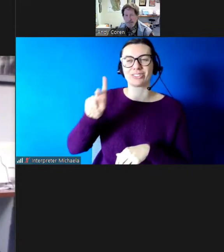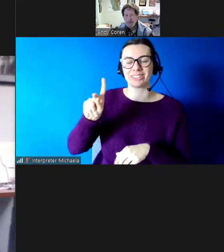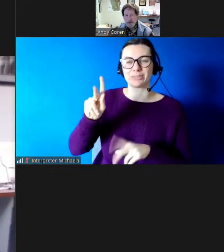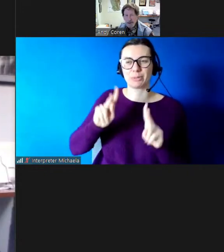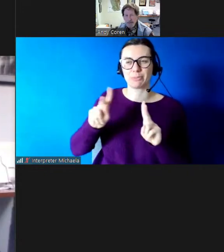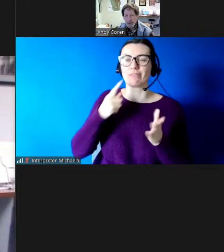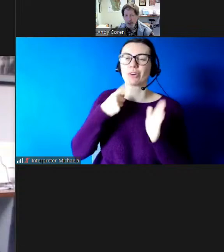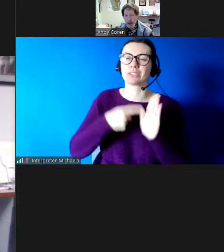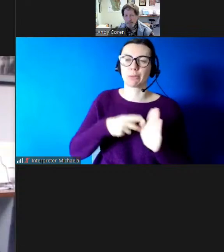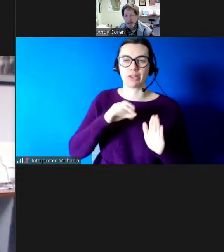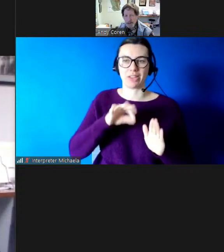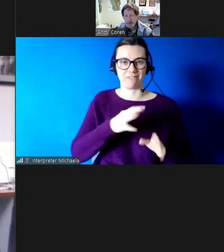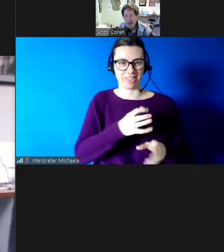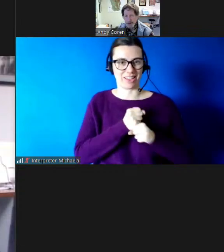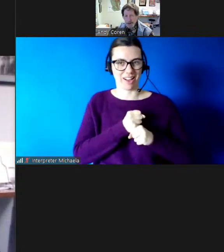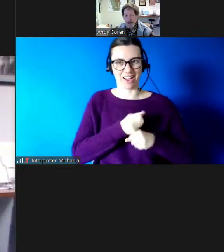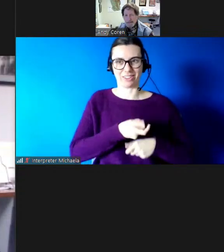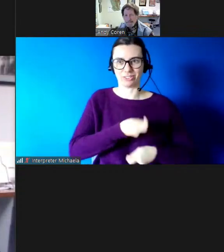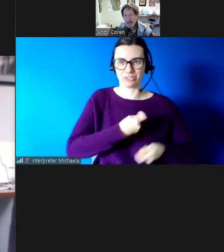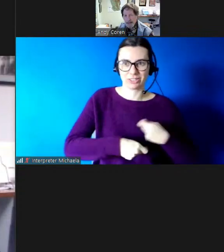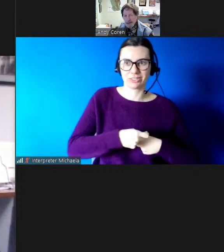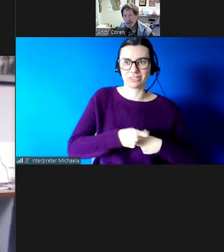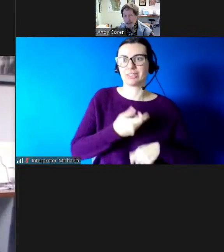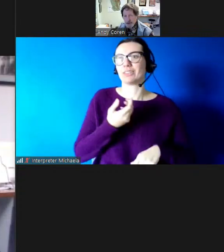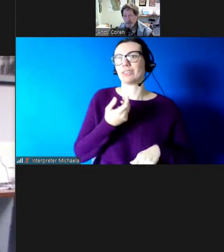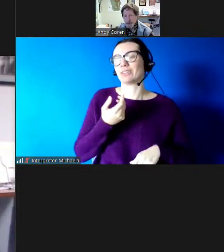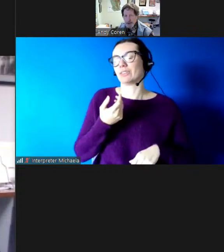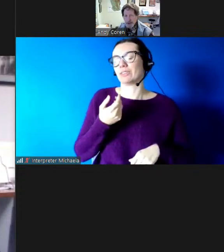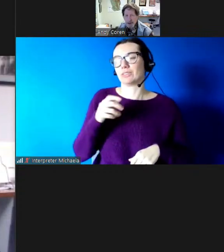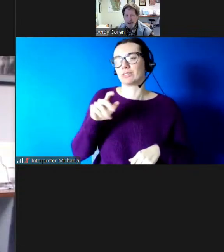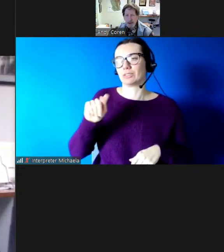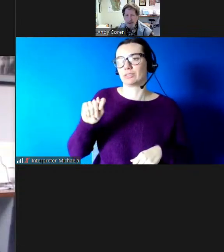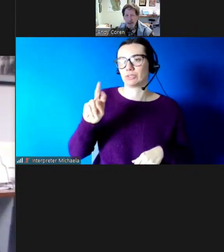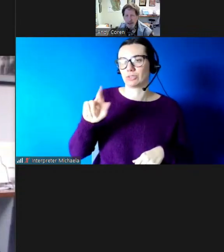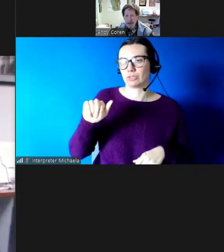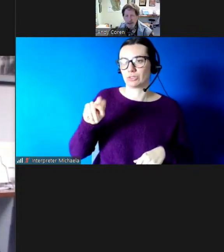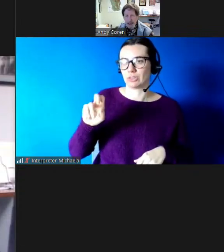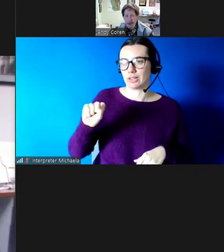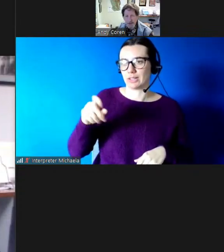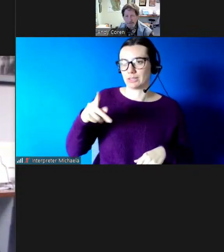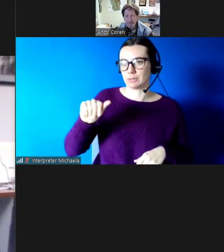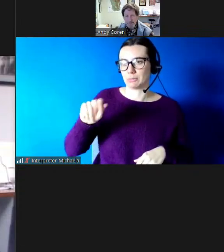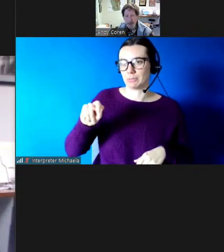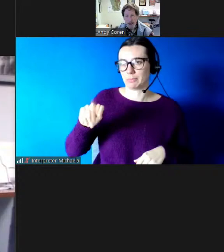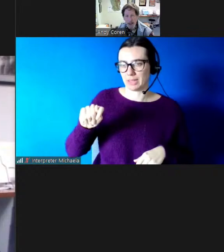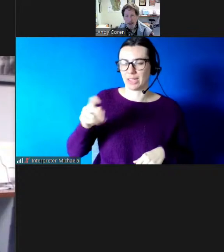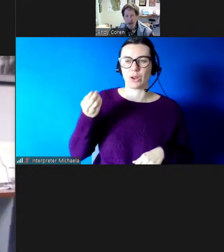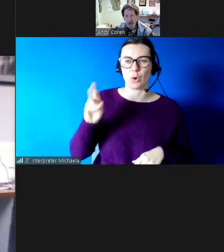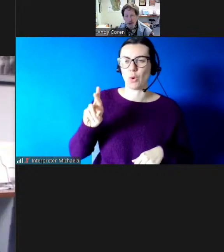recipients, severely immune-compromised patients, and it is an intramuscular injection.